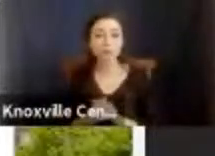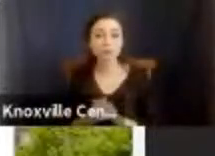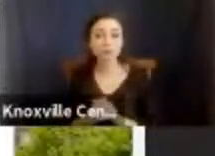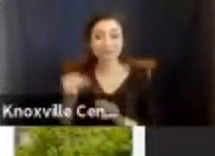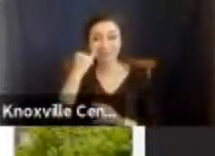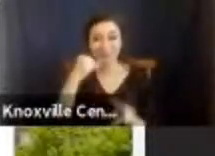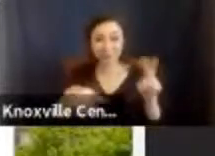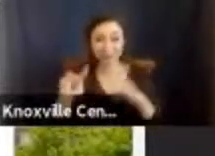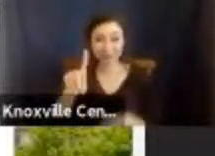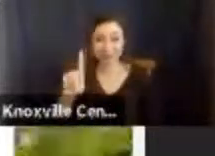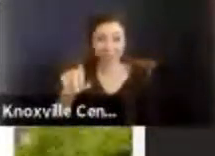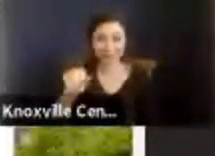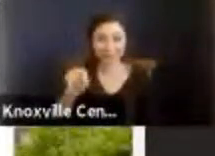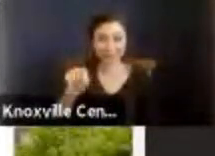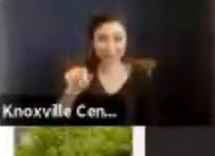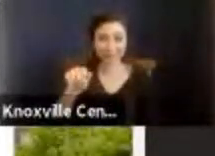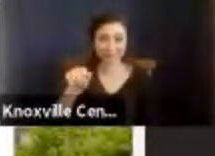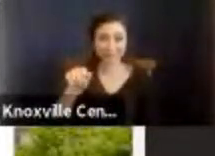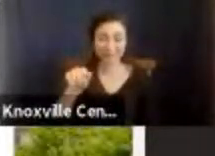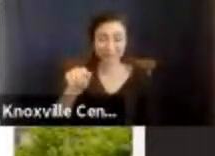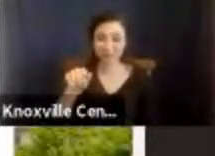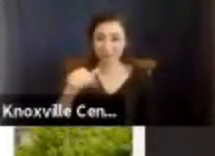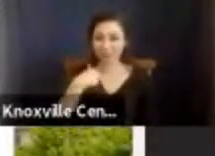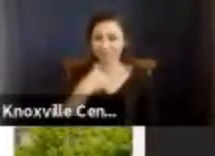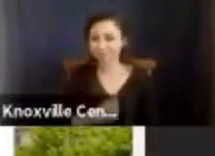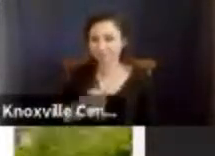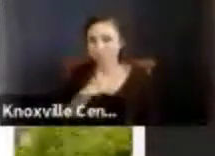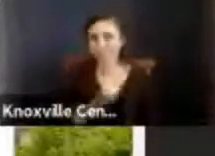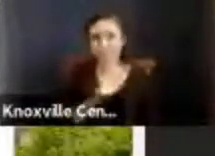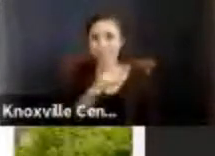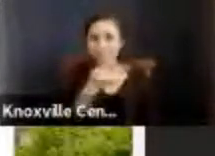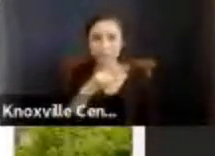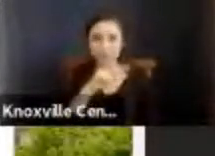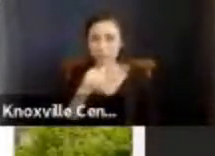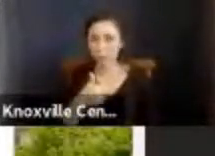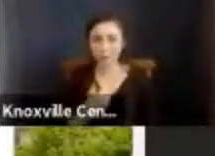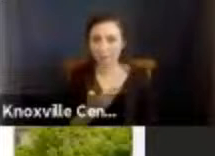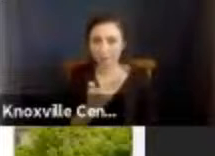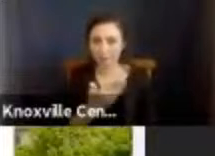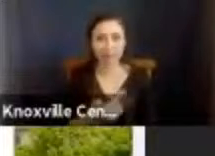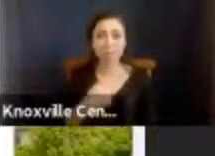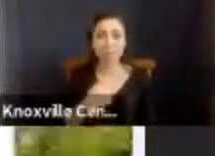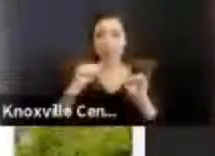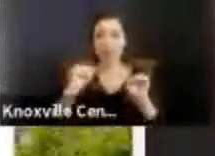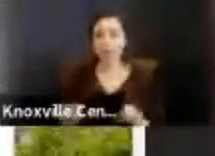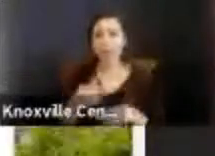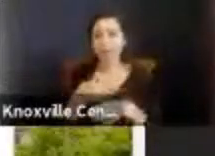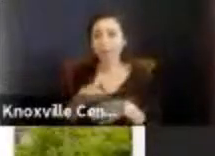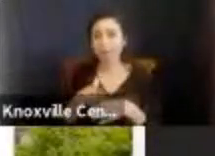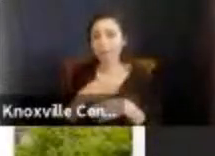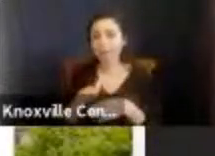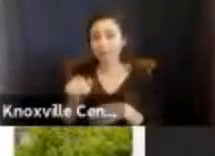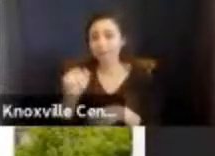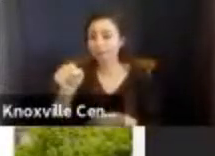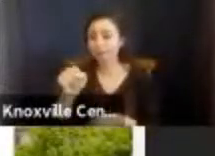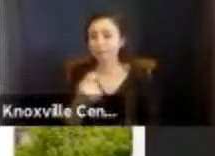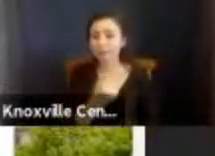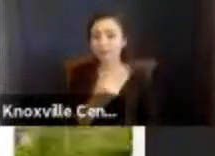the data, and I apologize, you don't have this before you, but we certainly can share it. But the 11